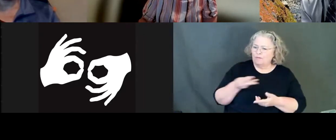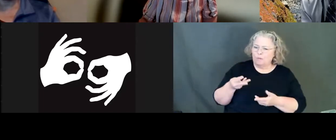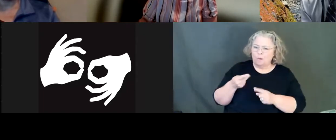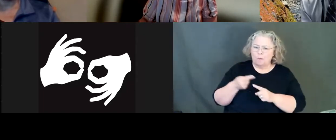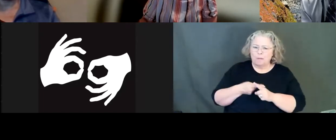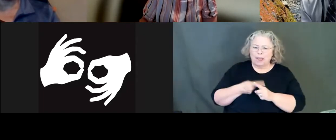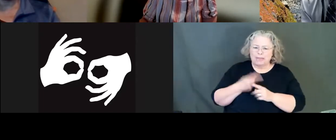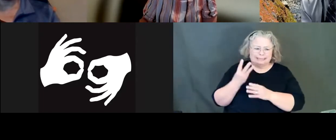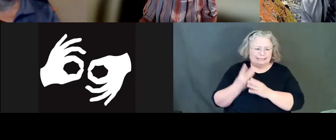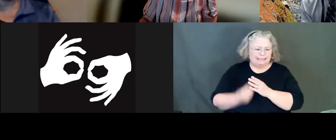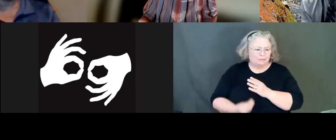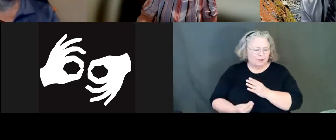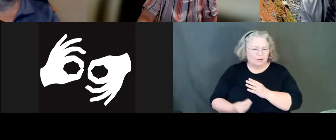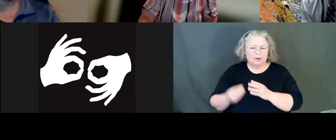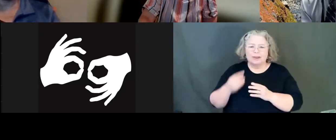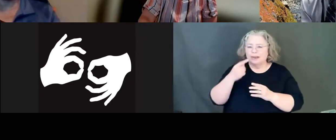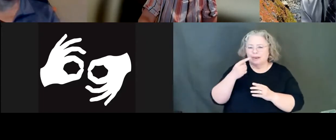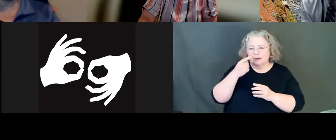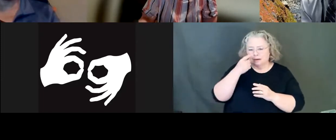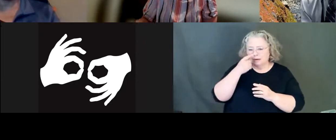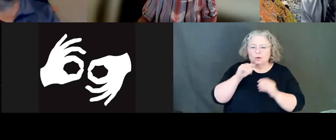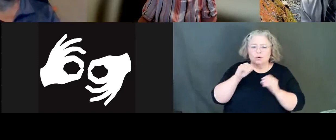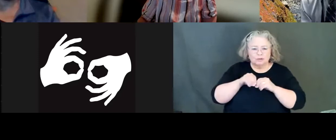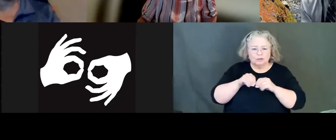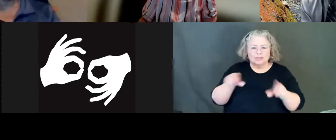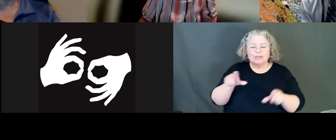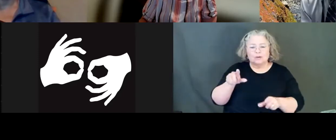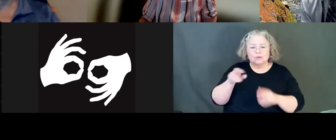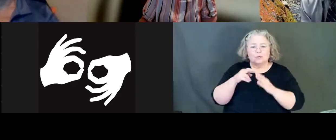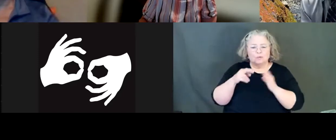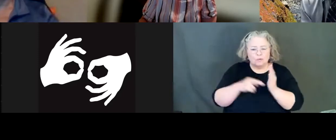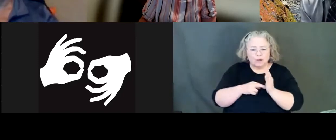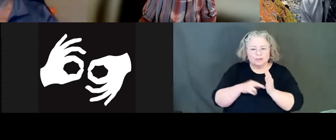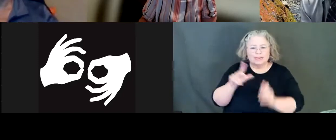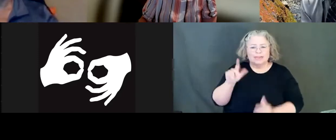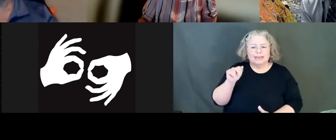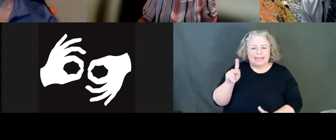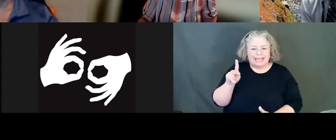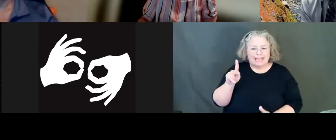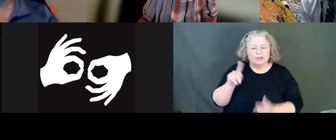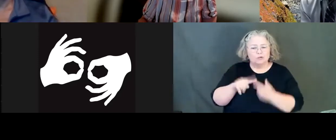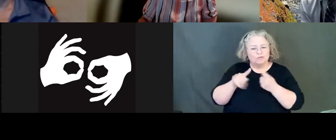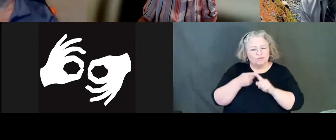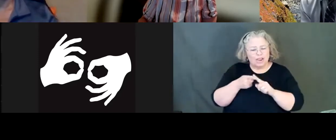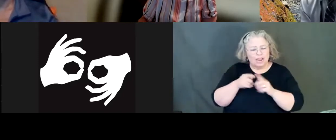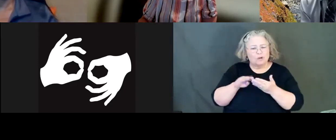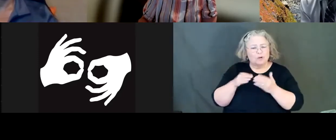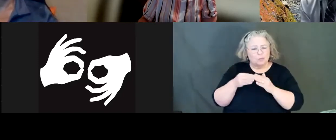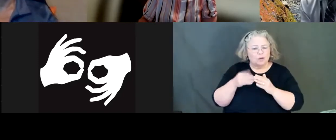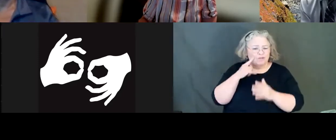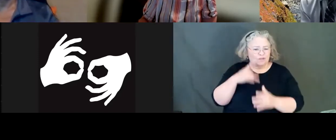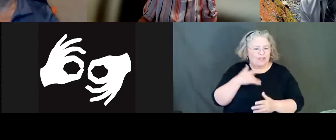all. So don't hesitate to send out this registration link to your friends and community if you found this helpful. And we will take our last